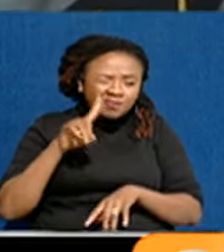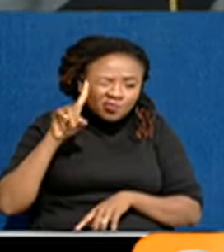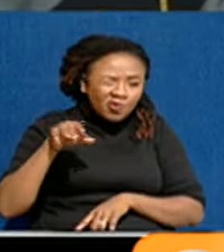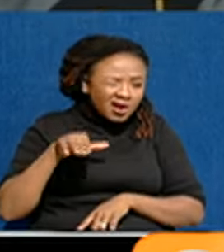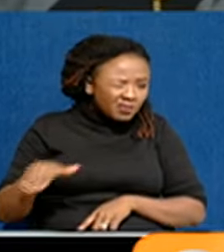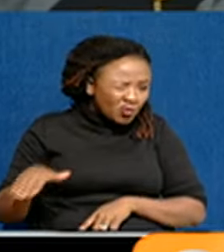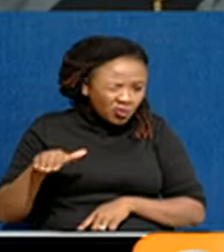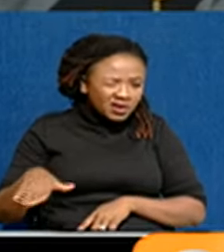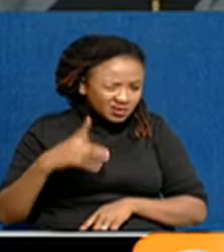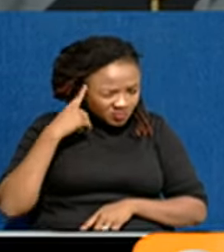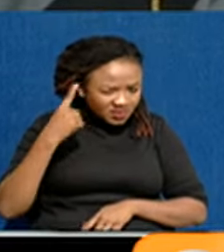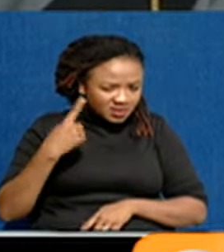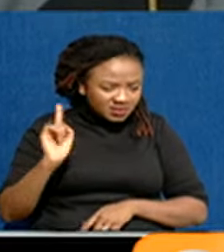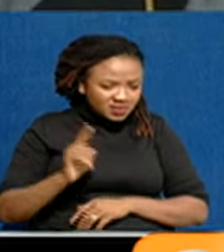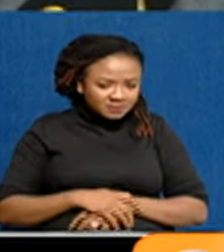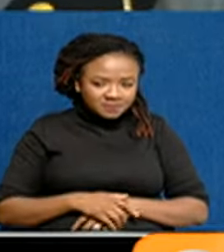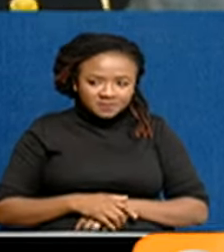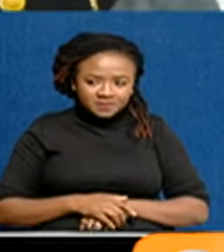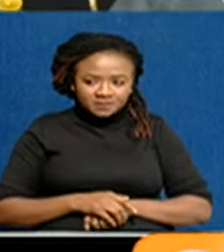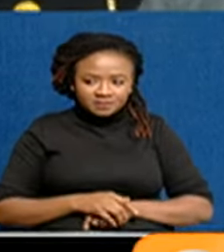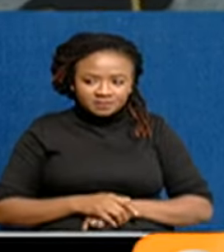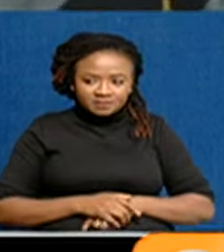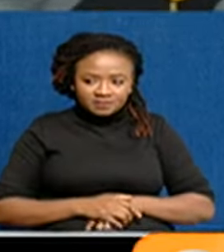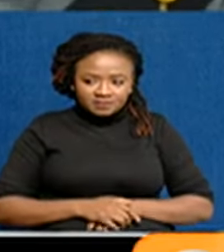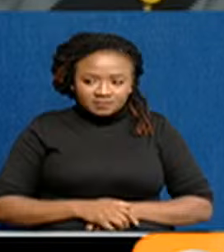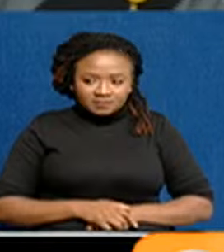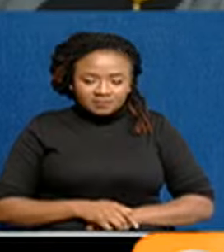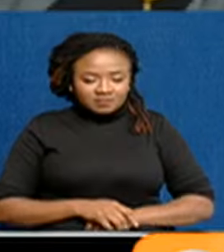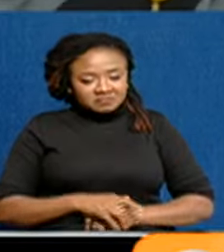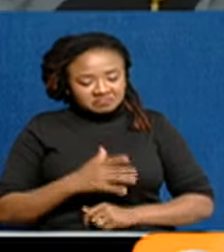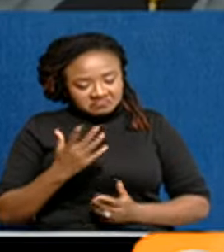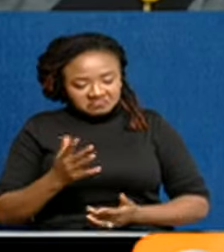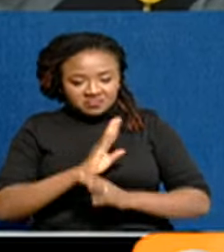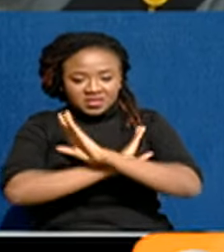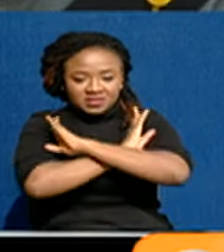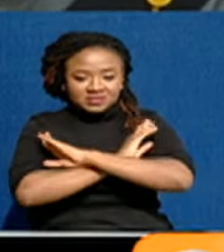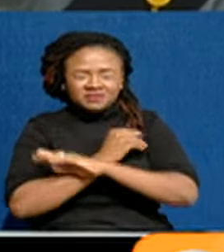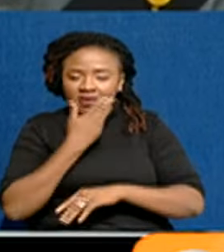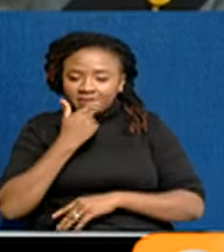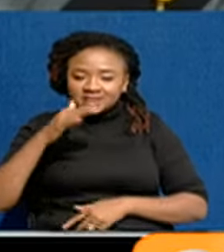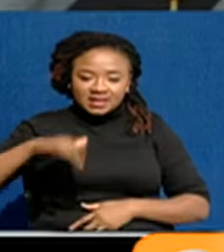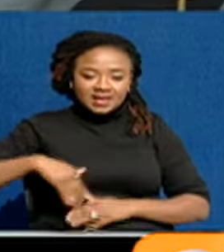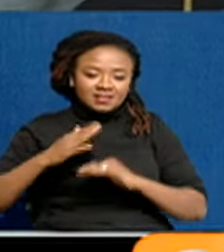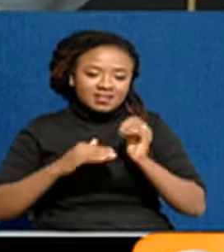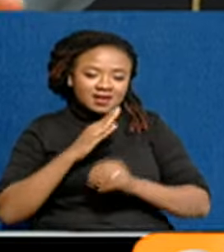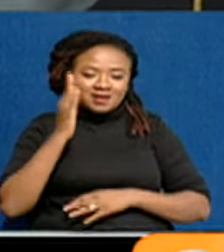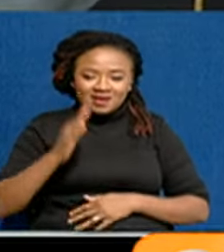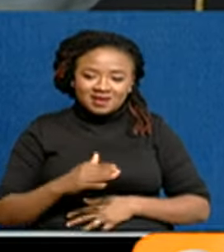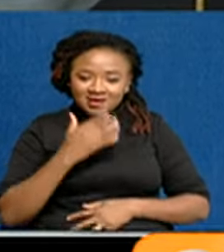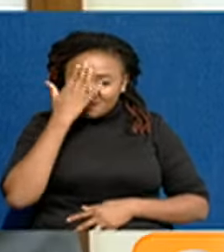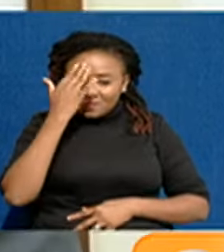Consultations, Trevor. Yes, we know. By the way, Trevor, better late than never. Because if